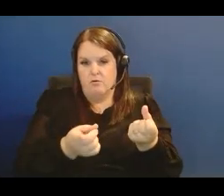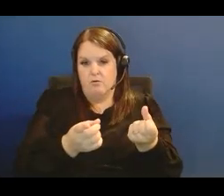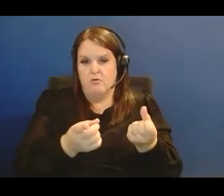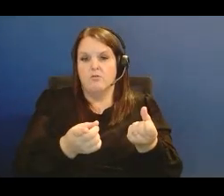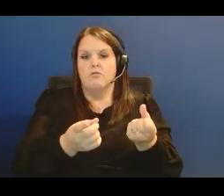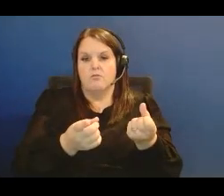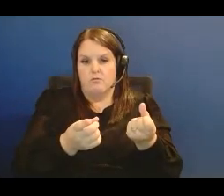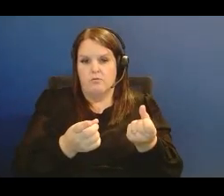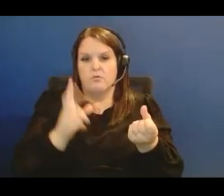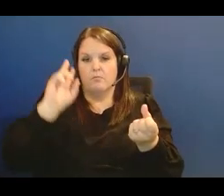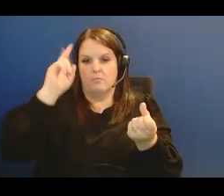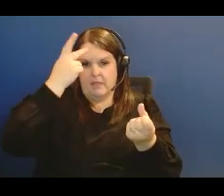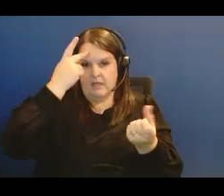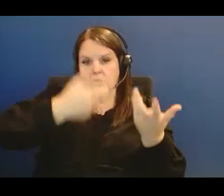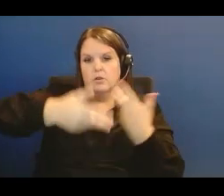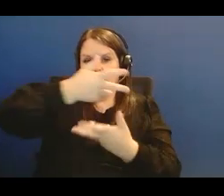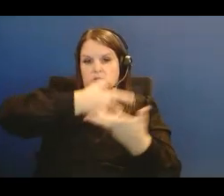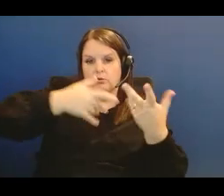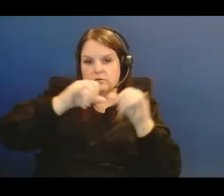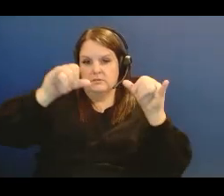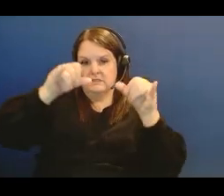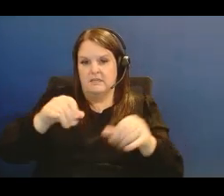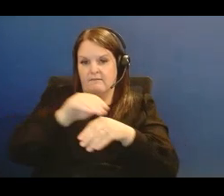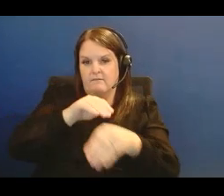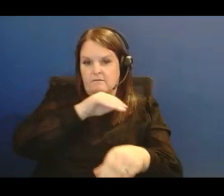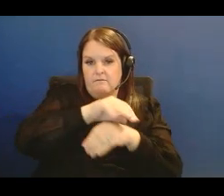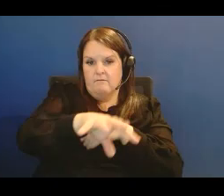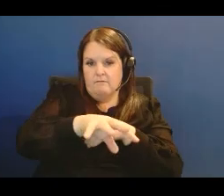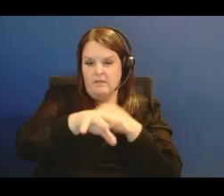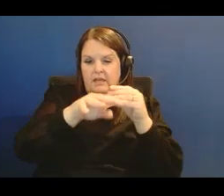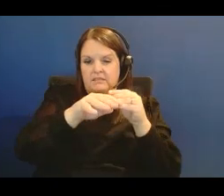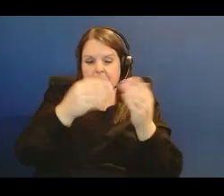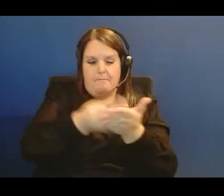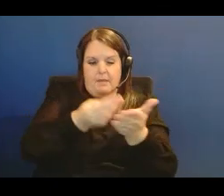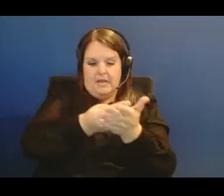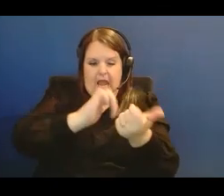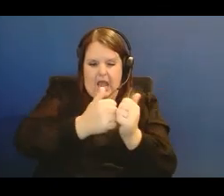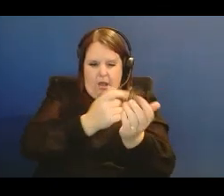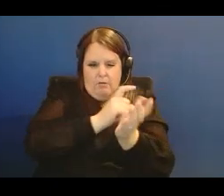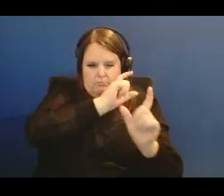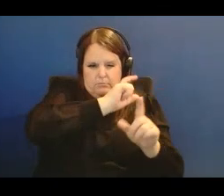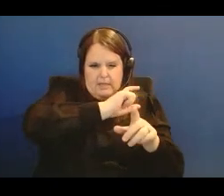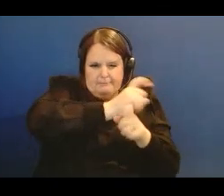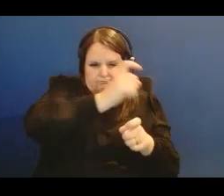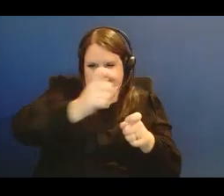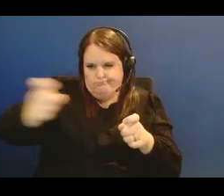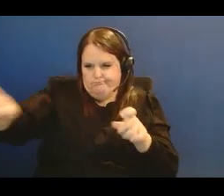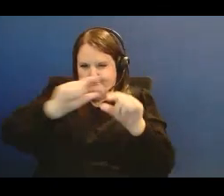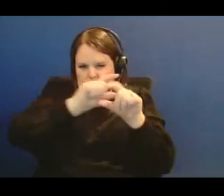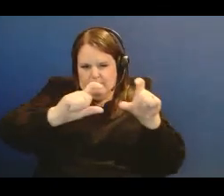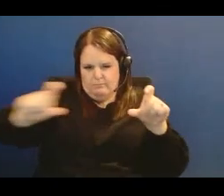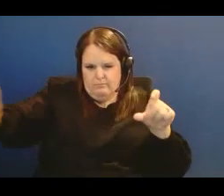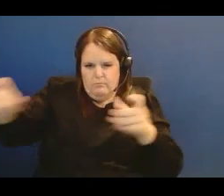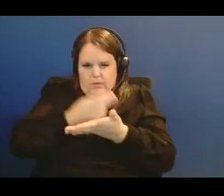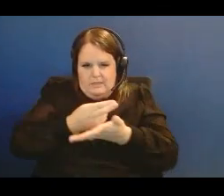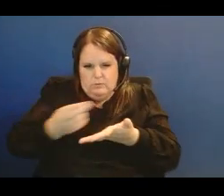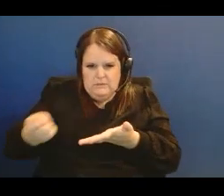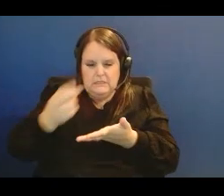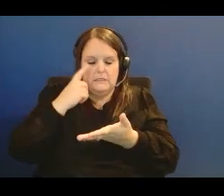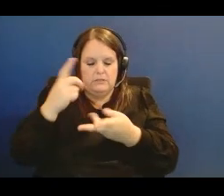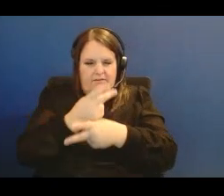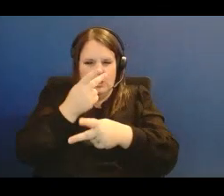the political and social systems that influence the distribution of resources, opportunities, and power, ultimately affecting the health